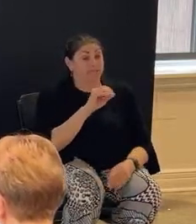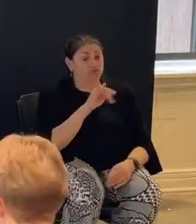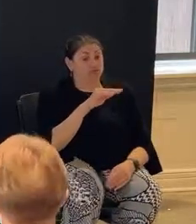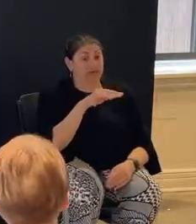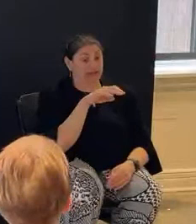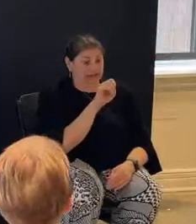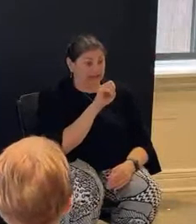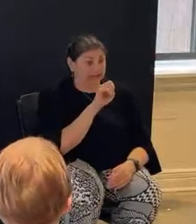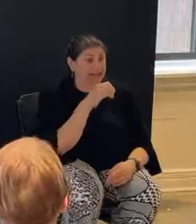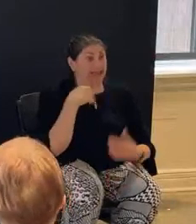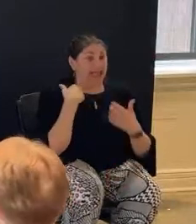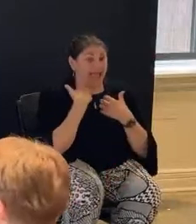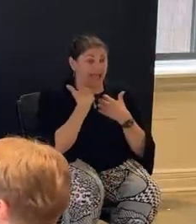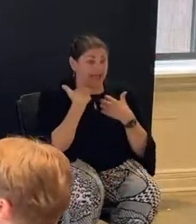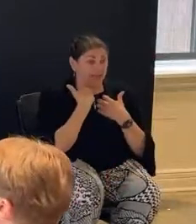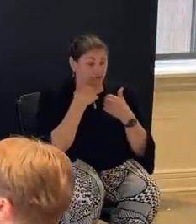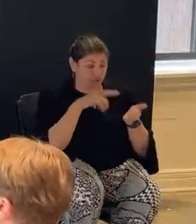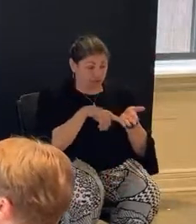power.